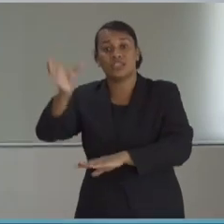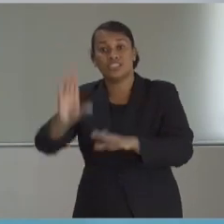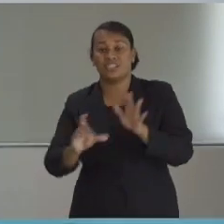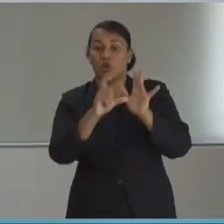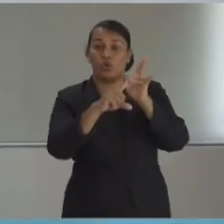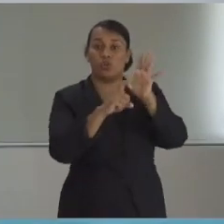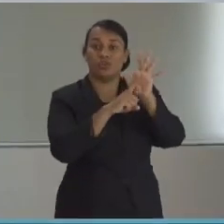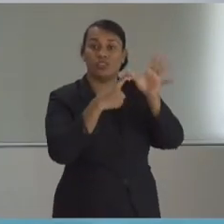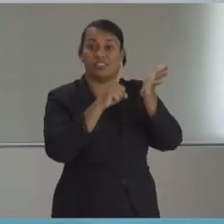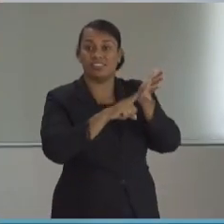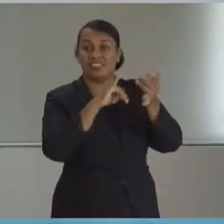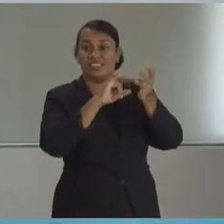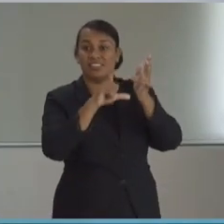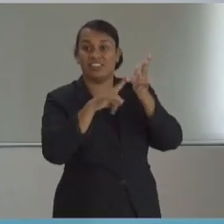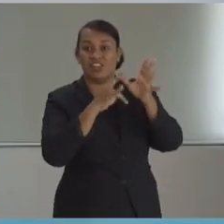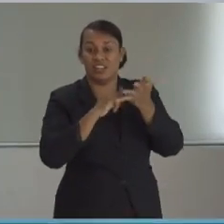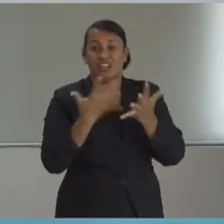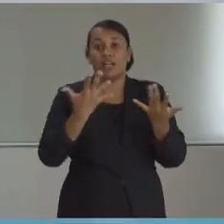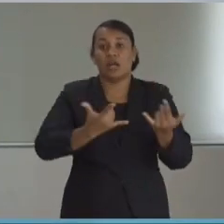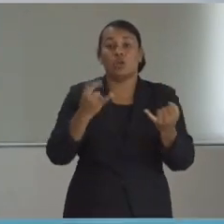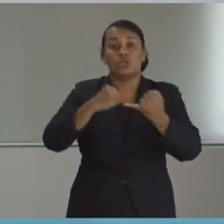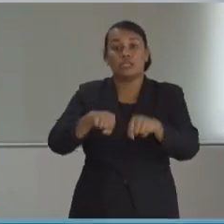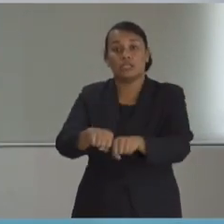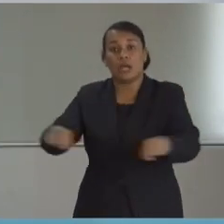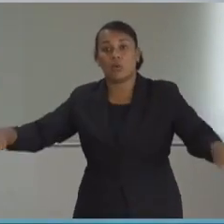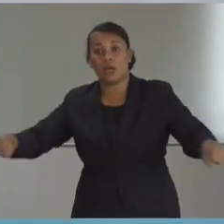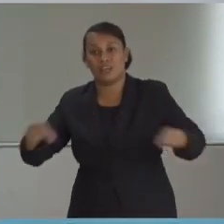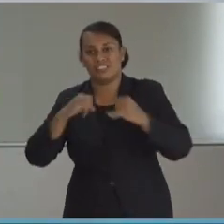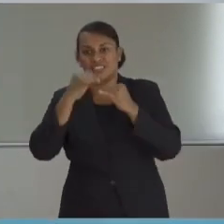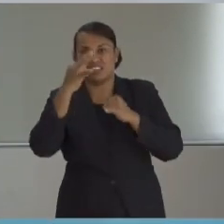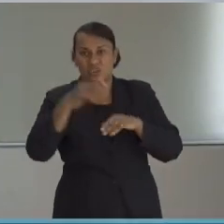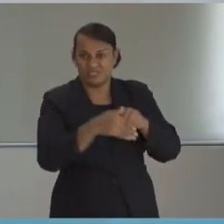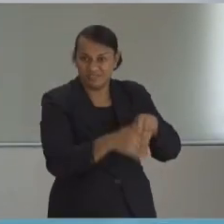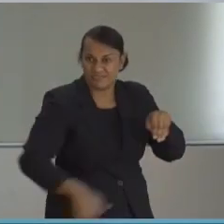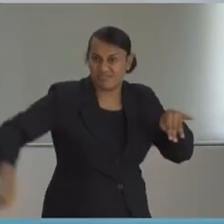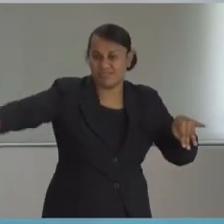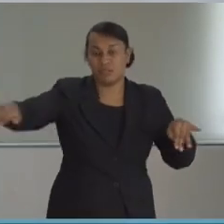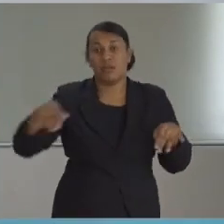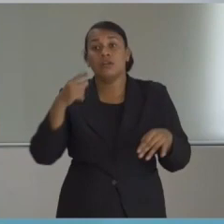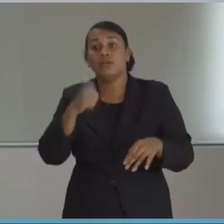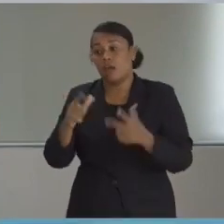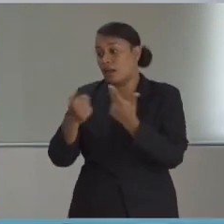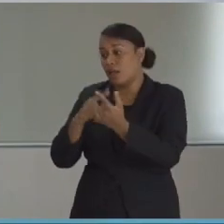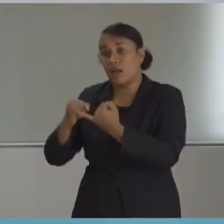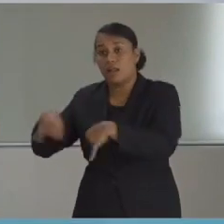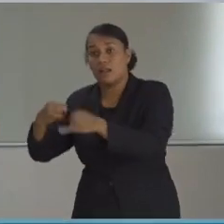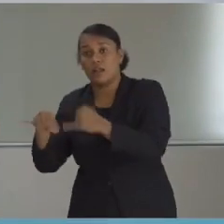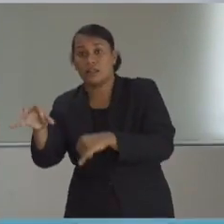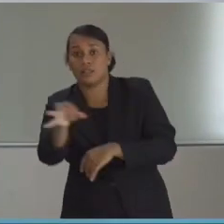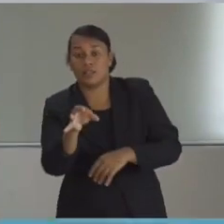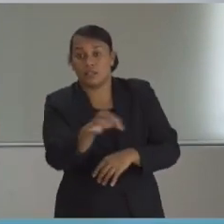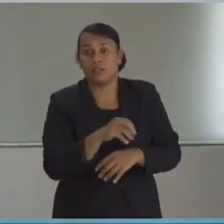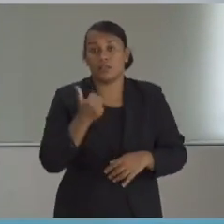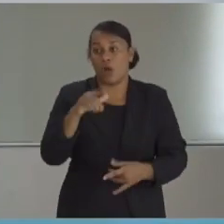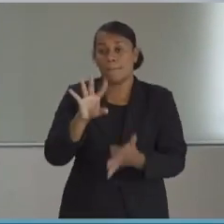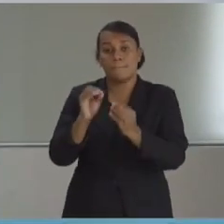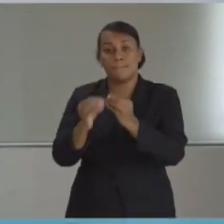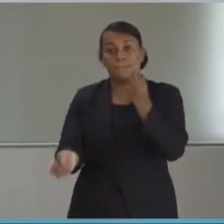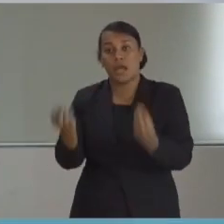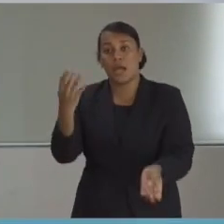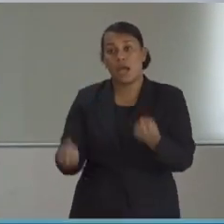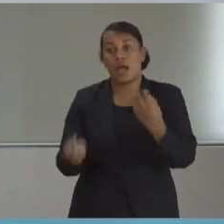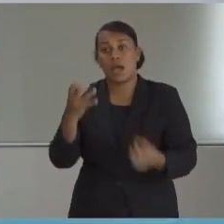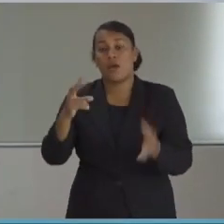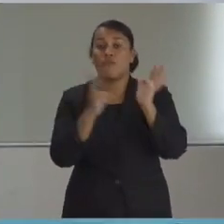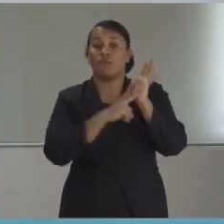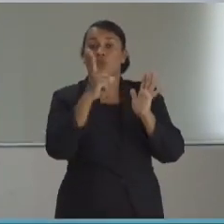Serua, and including its neighboring outer islands, Yanuda, Mbanga, and Watulele.